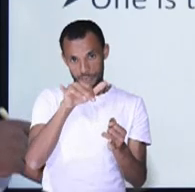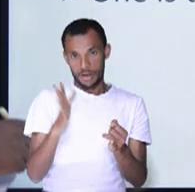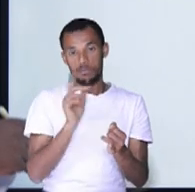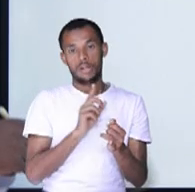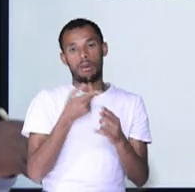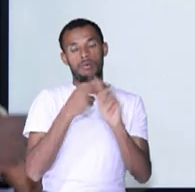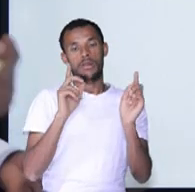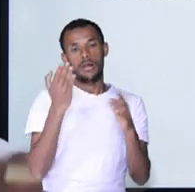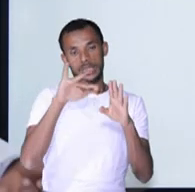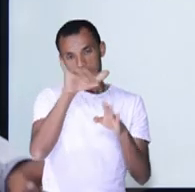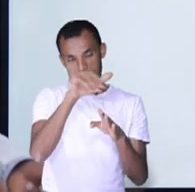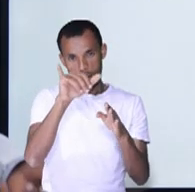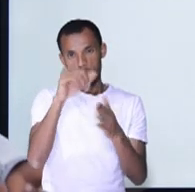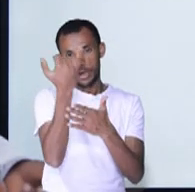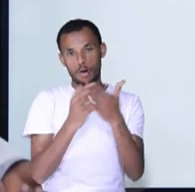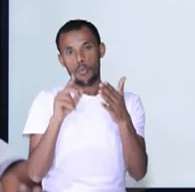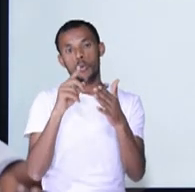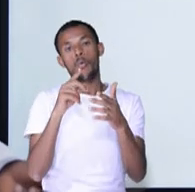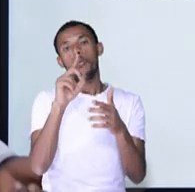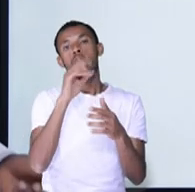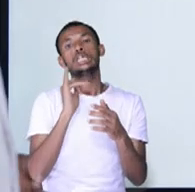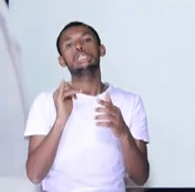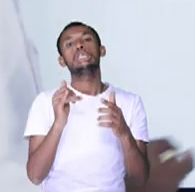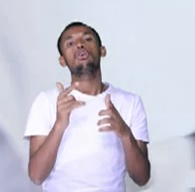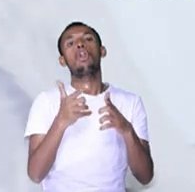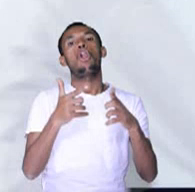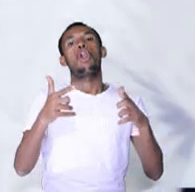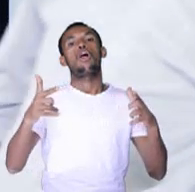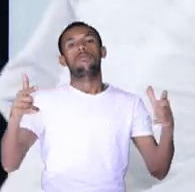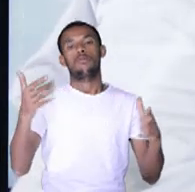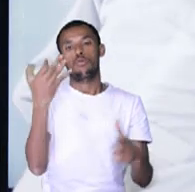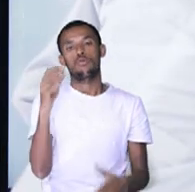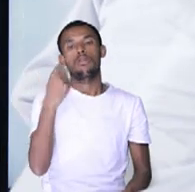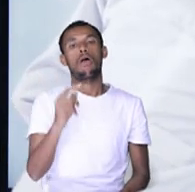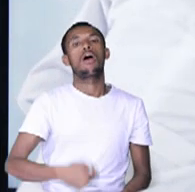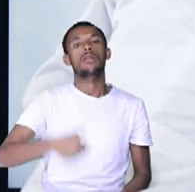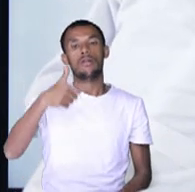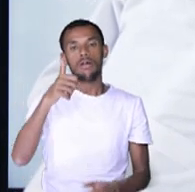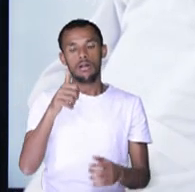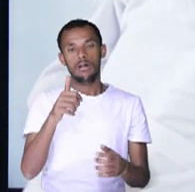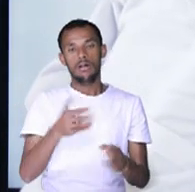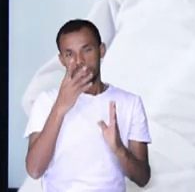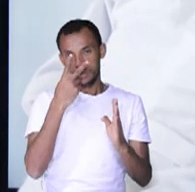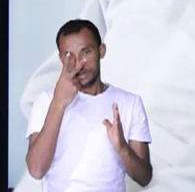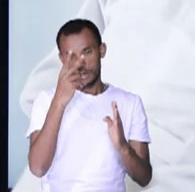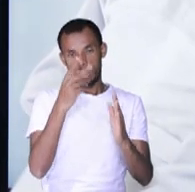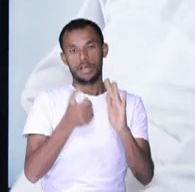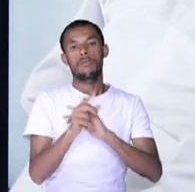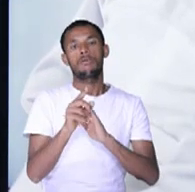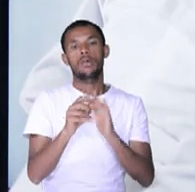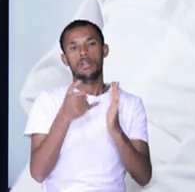In similar figure, one is the enlargement of the other. For example, we'll have this a very